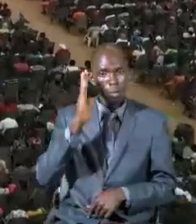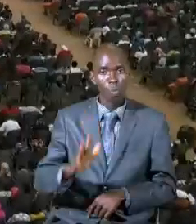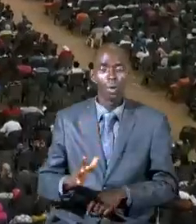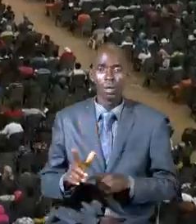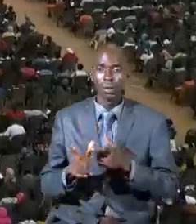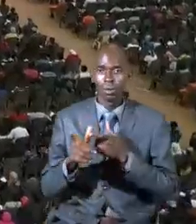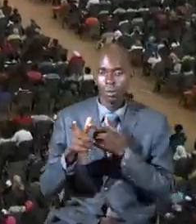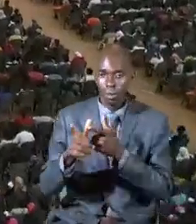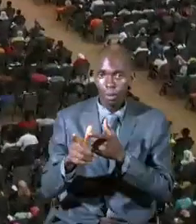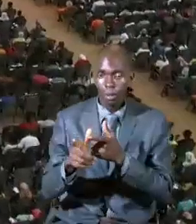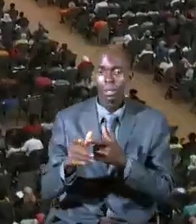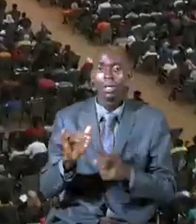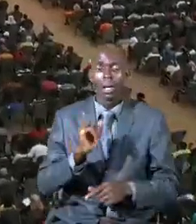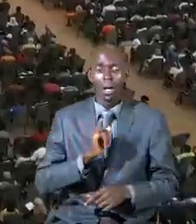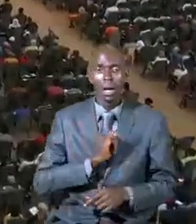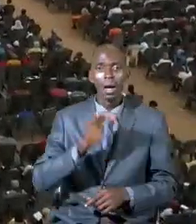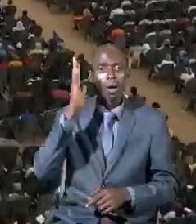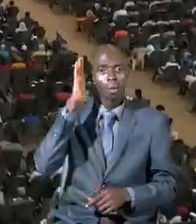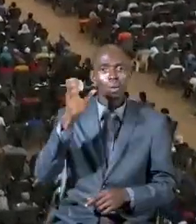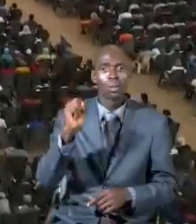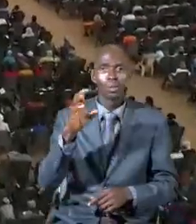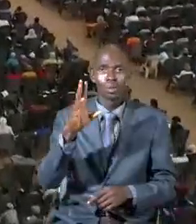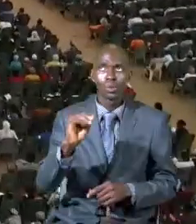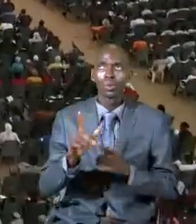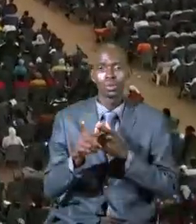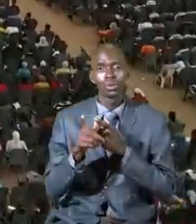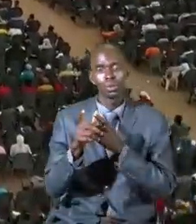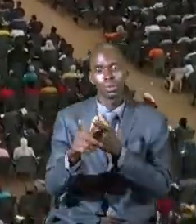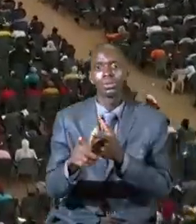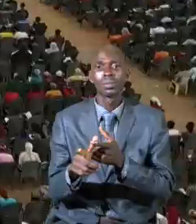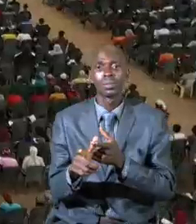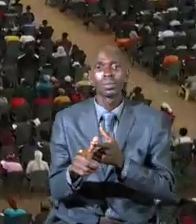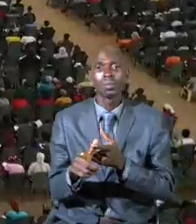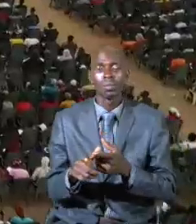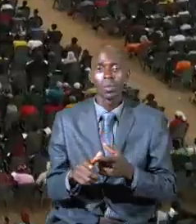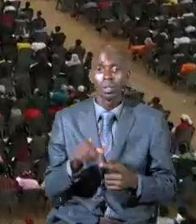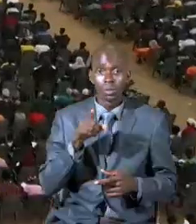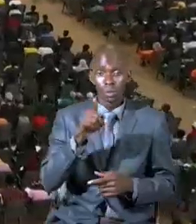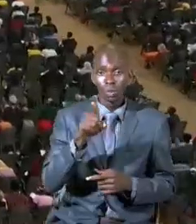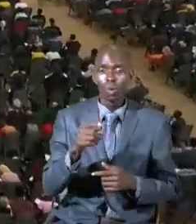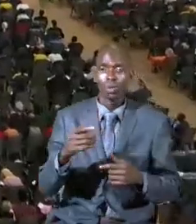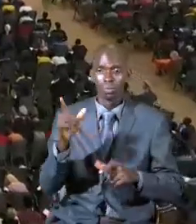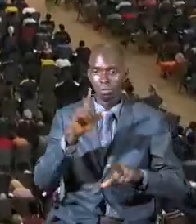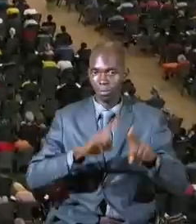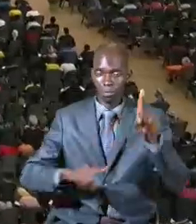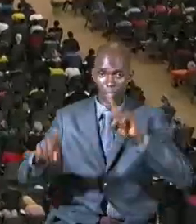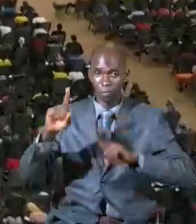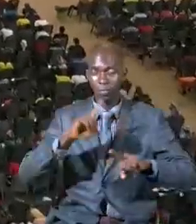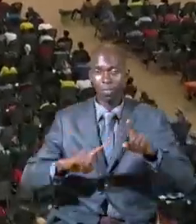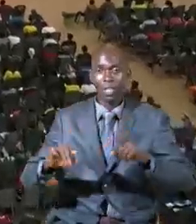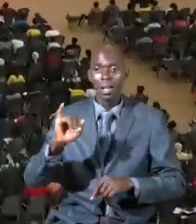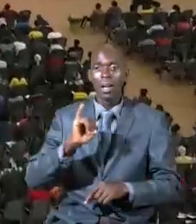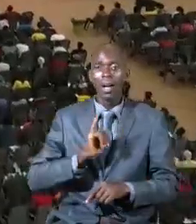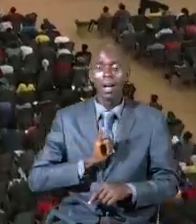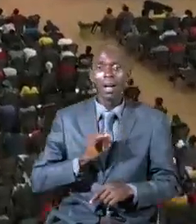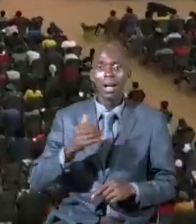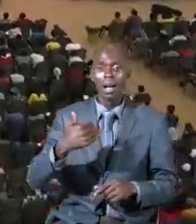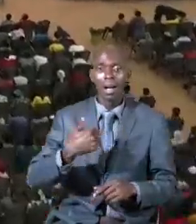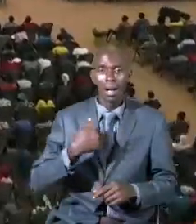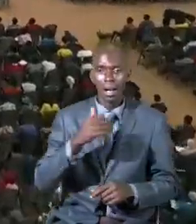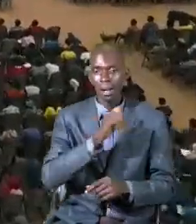so run. I have a destination. I'm talking about you. I have